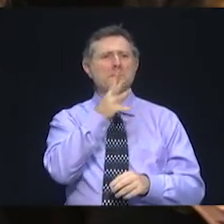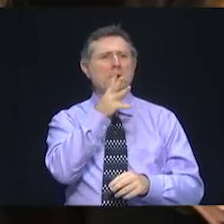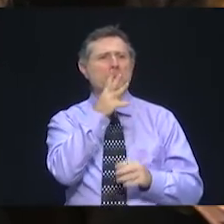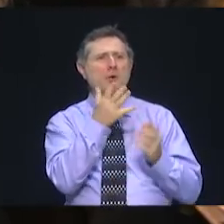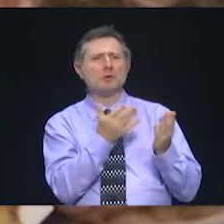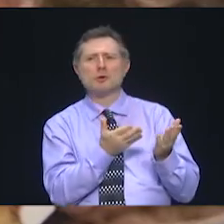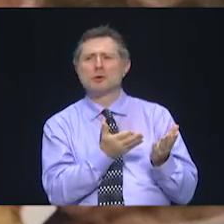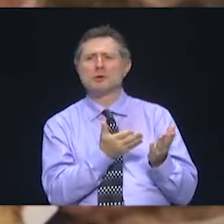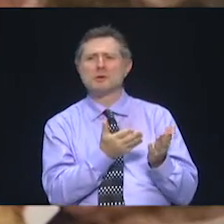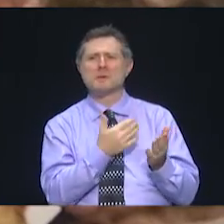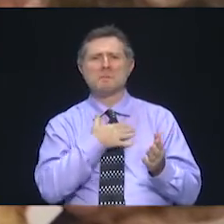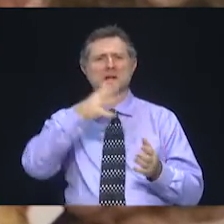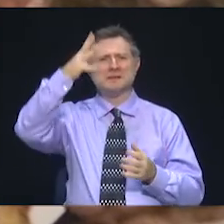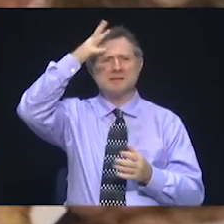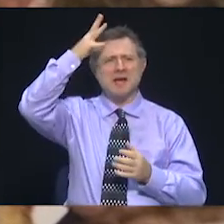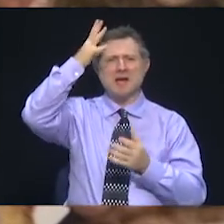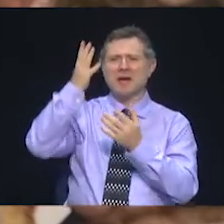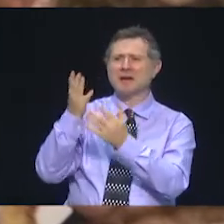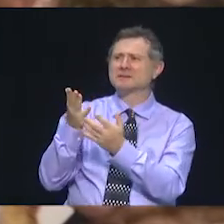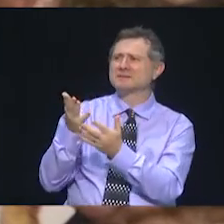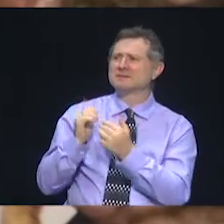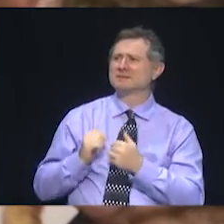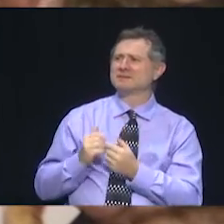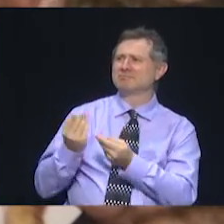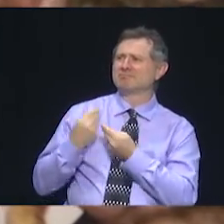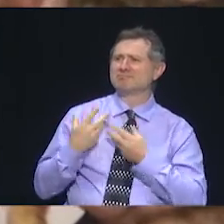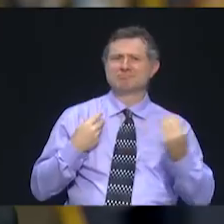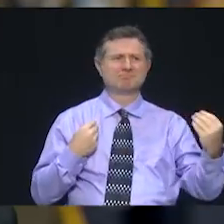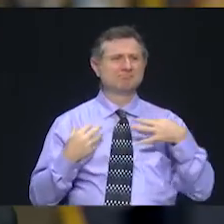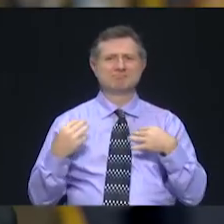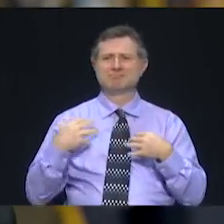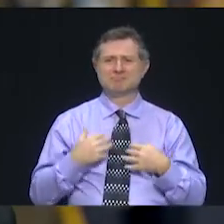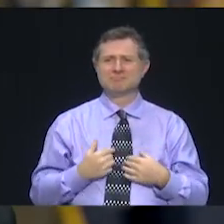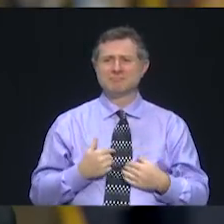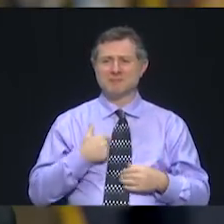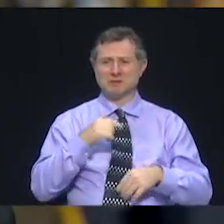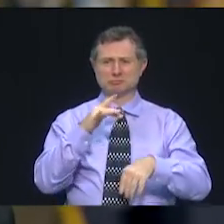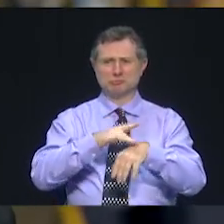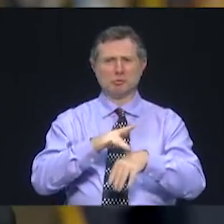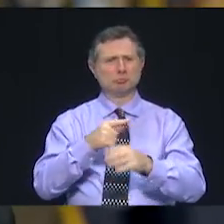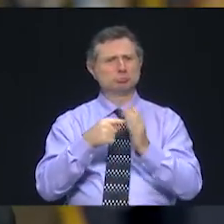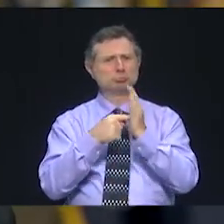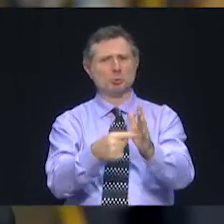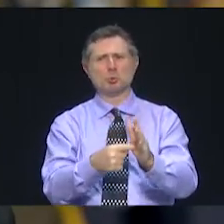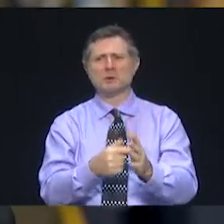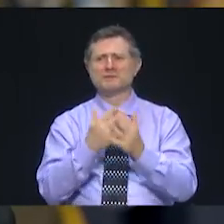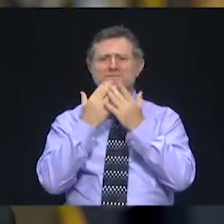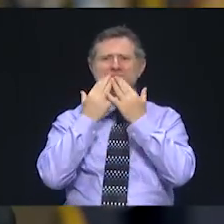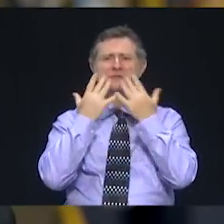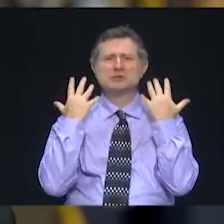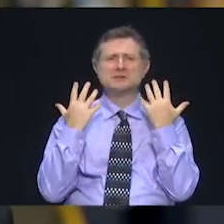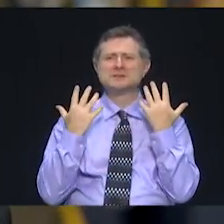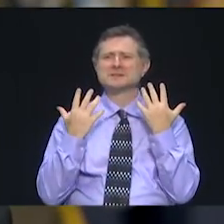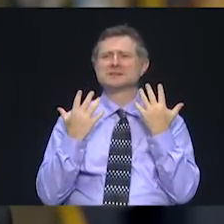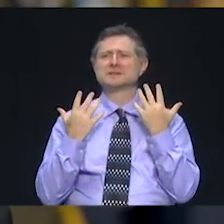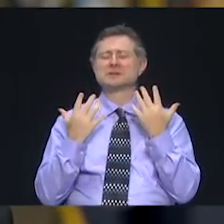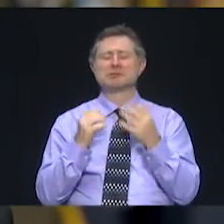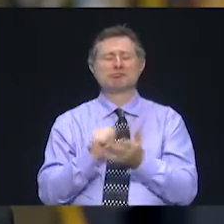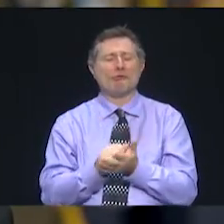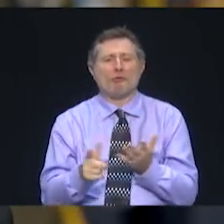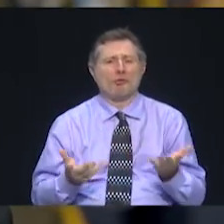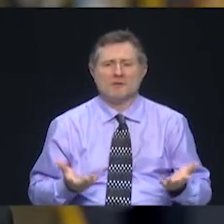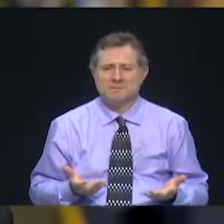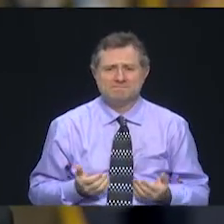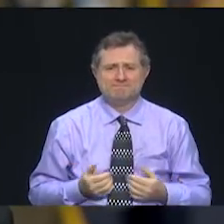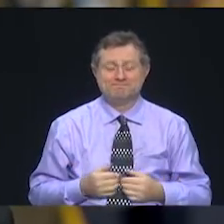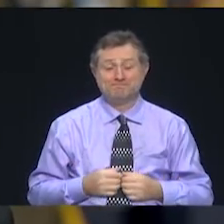and from my father. It is meant to convey warmth, nothing more. Indeed, there